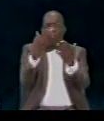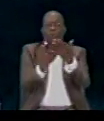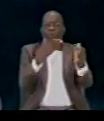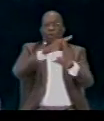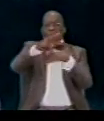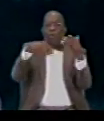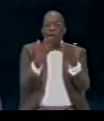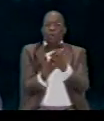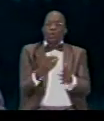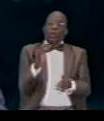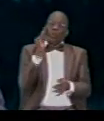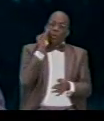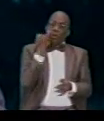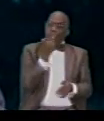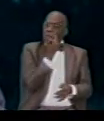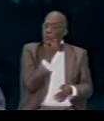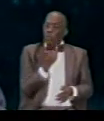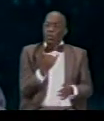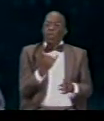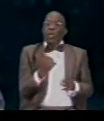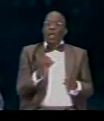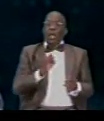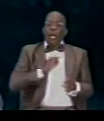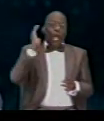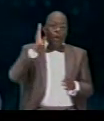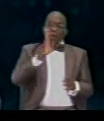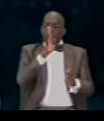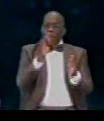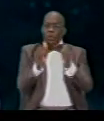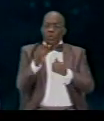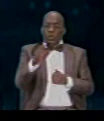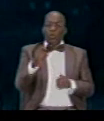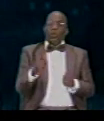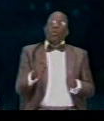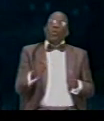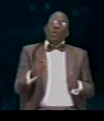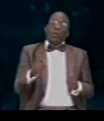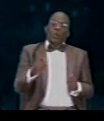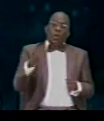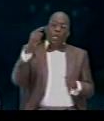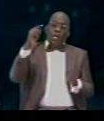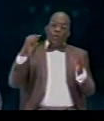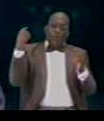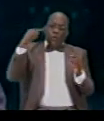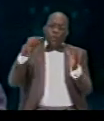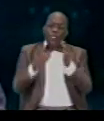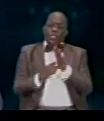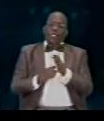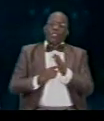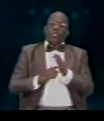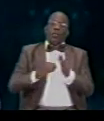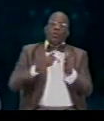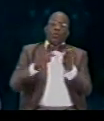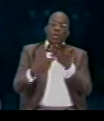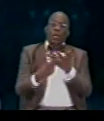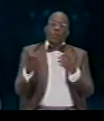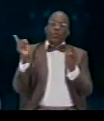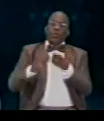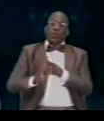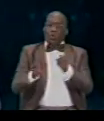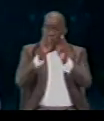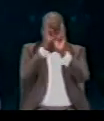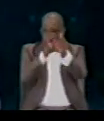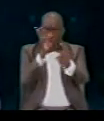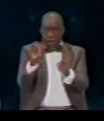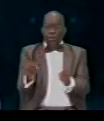you. God has raised this covenant, the man of God, up for this season to magnify Him before the world,